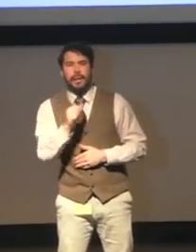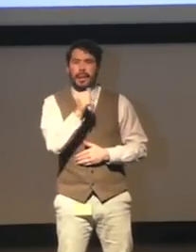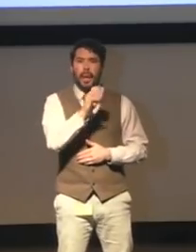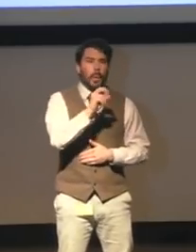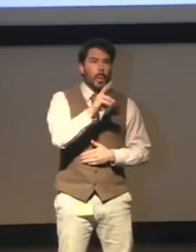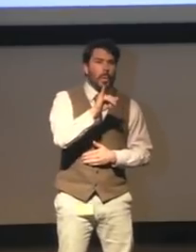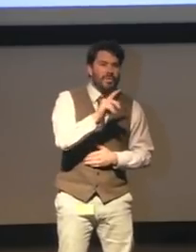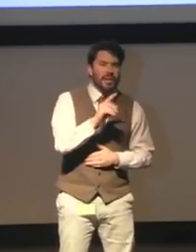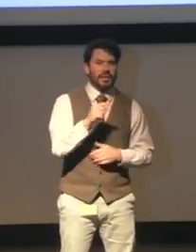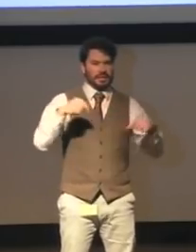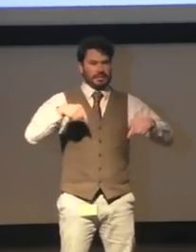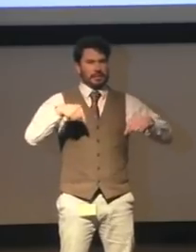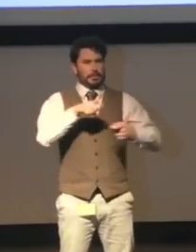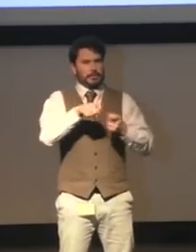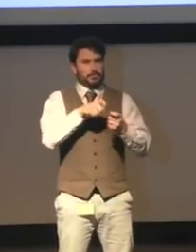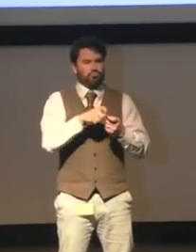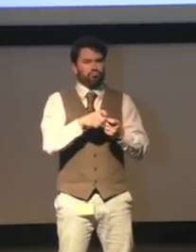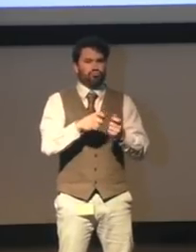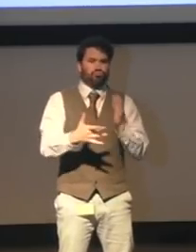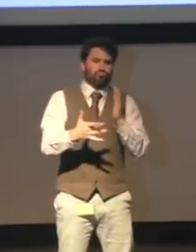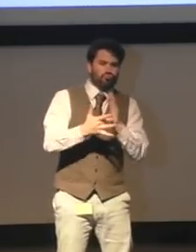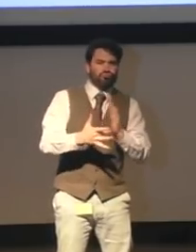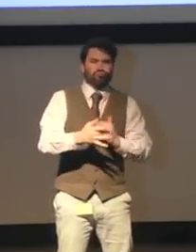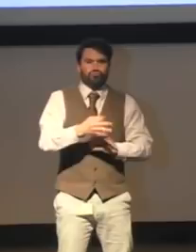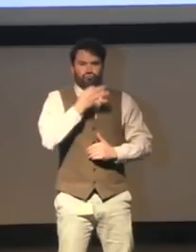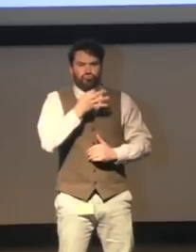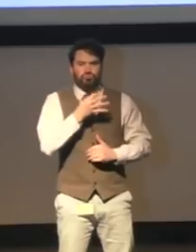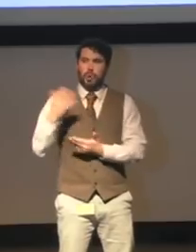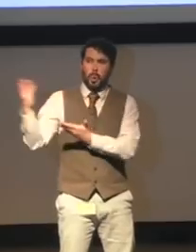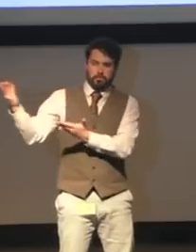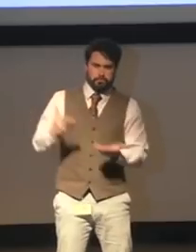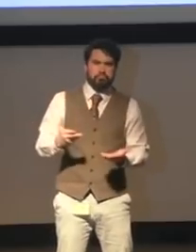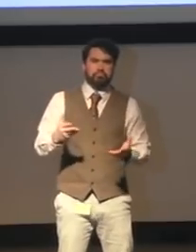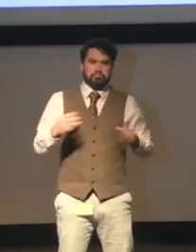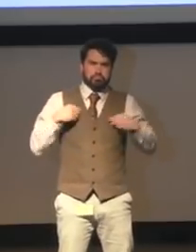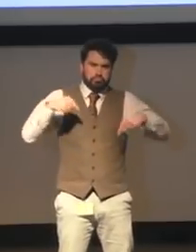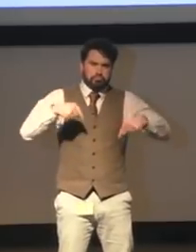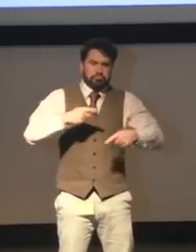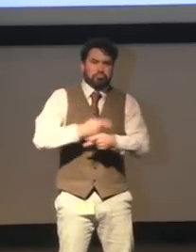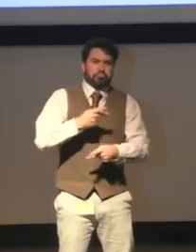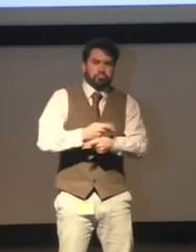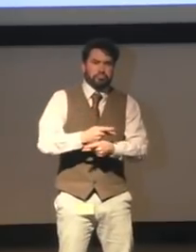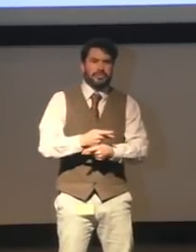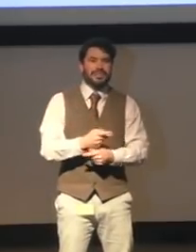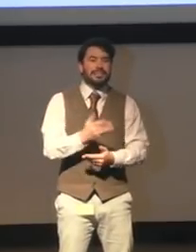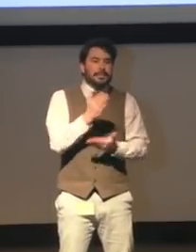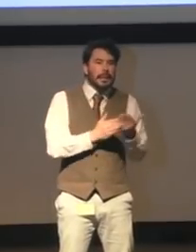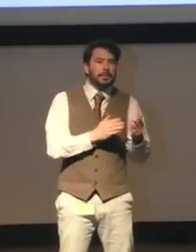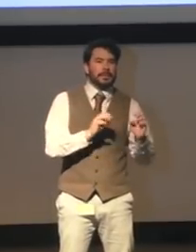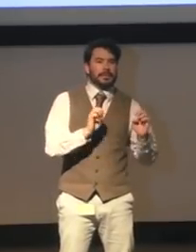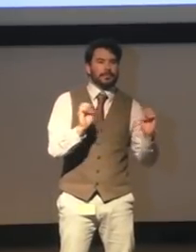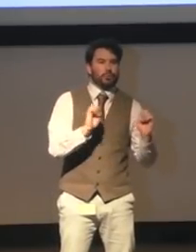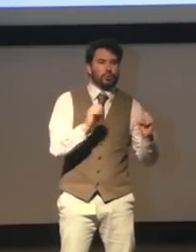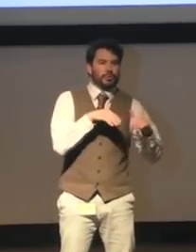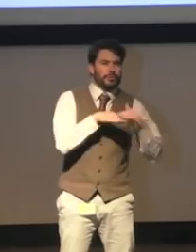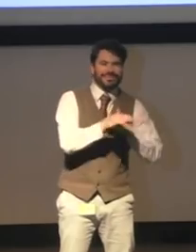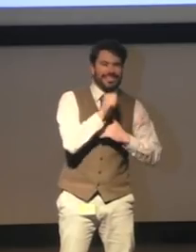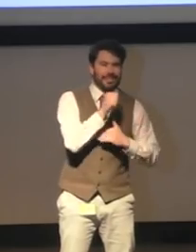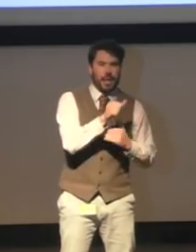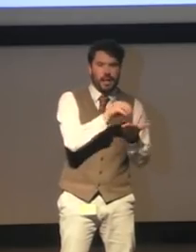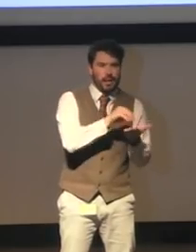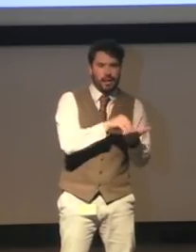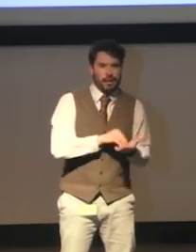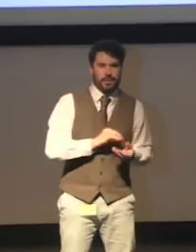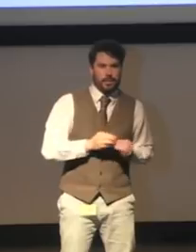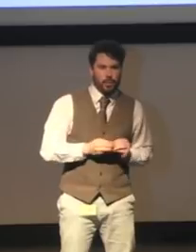data is limited because some of the ED to ED transfers are not well captured, but overall it's directionally correct and gives you a sense of what